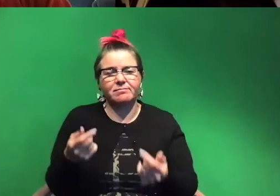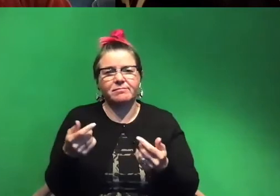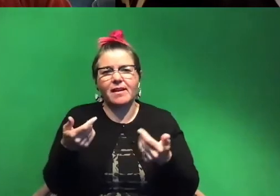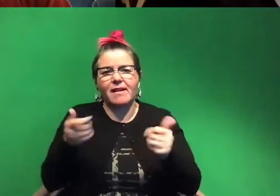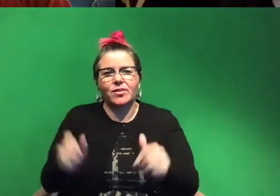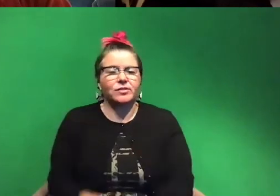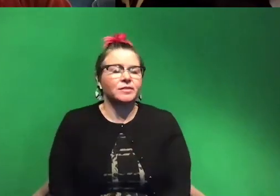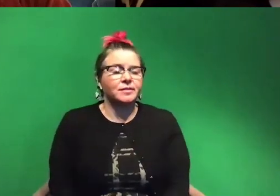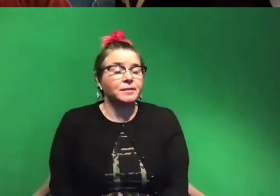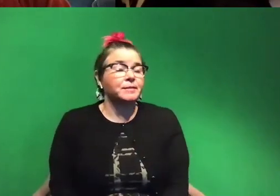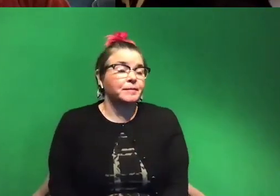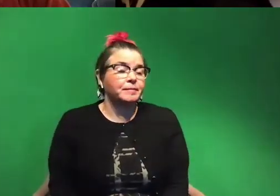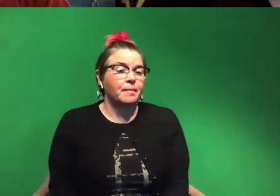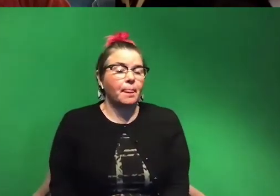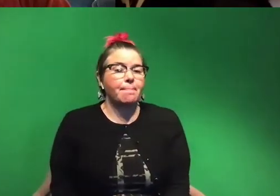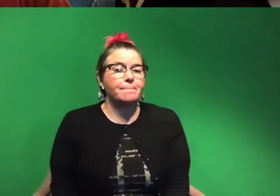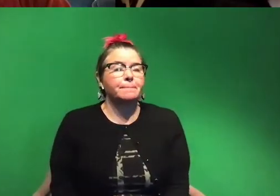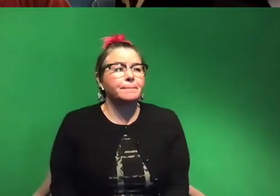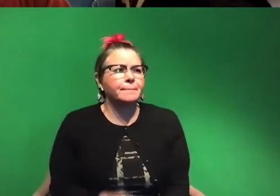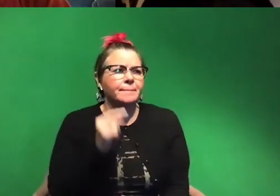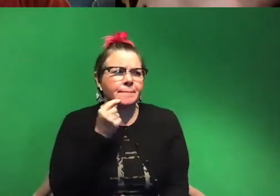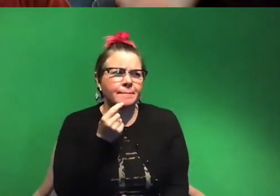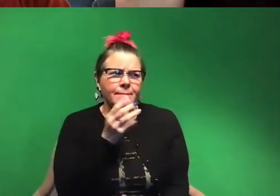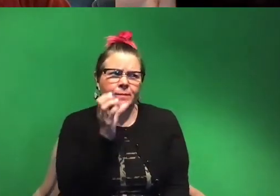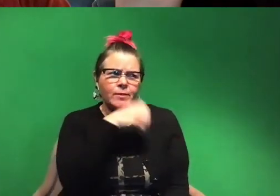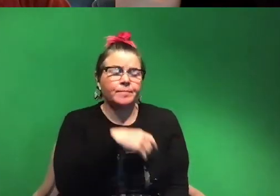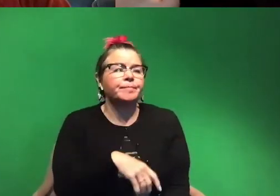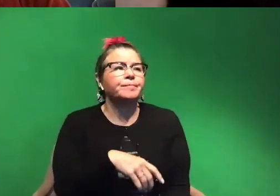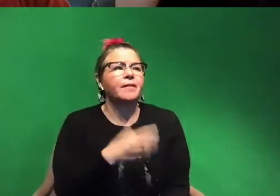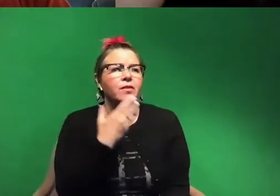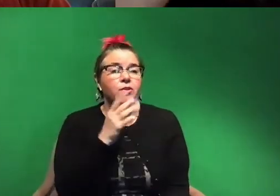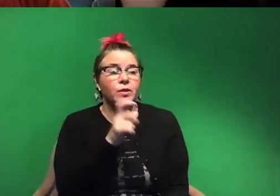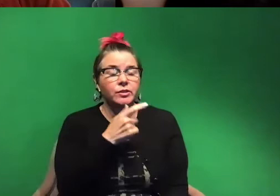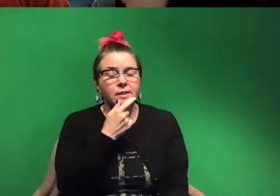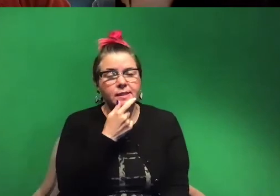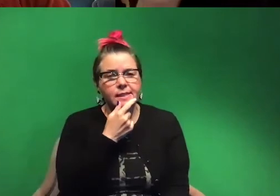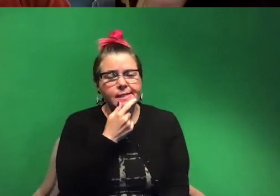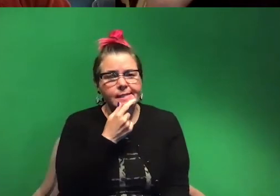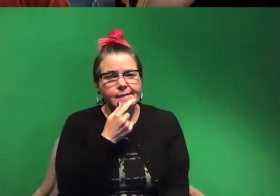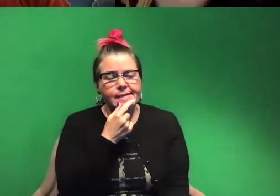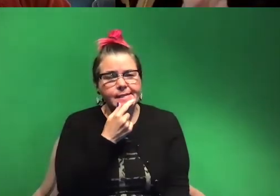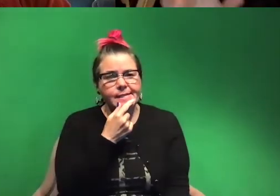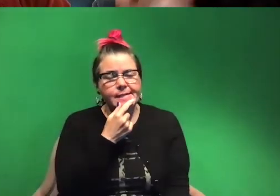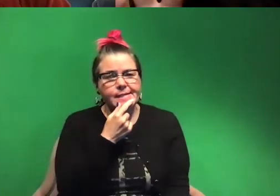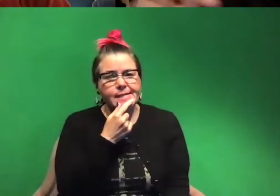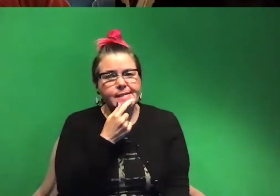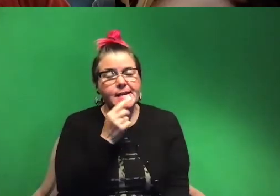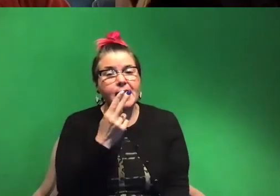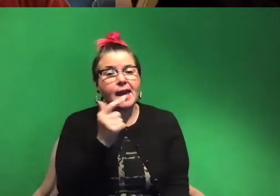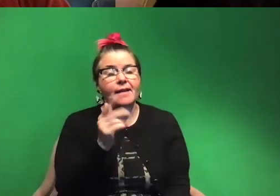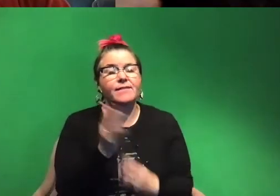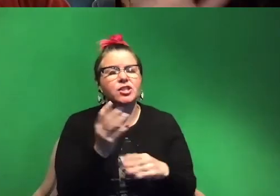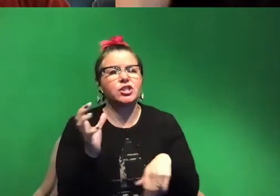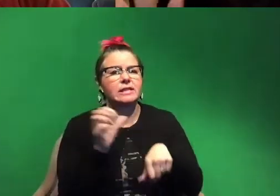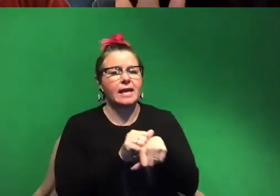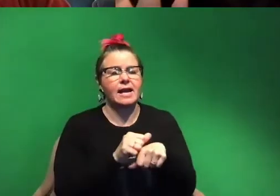Right. Cool. Weird. Okay, so here's a good question. So, okay, a hagfish gets attacked. It